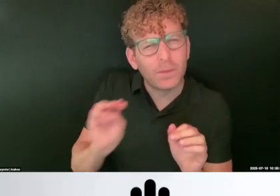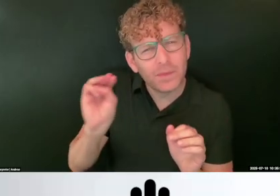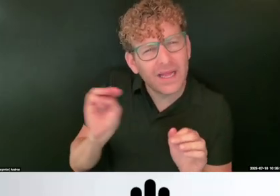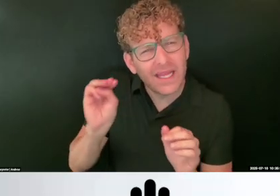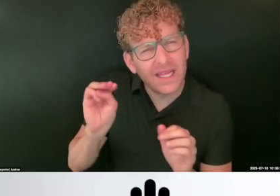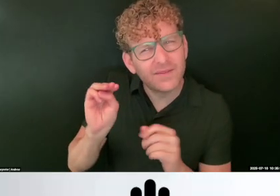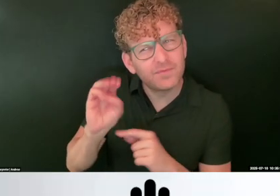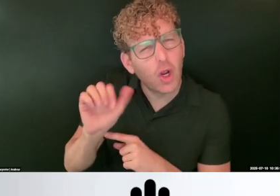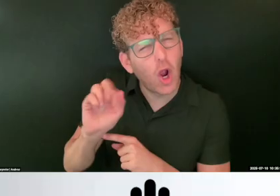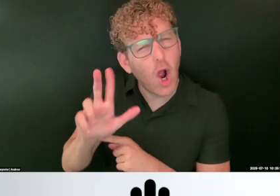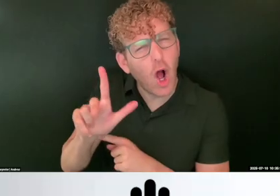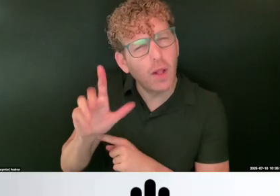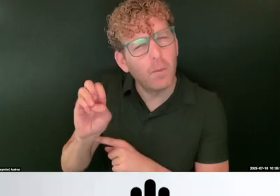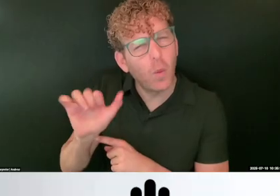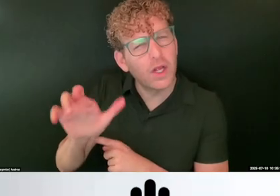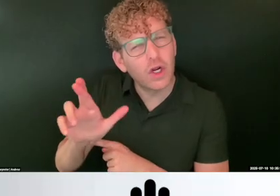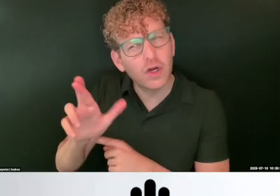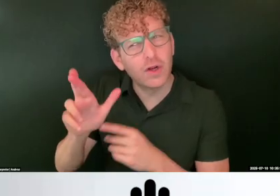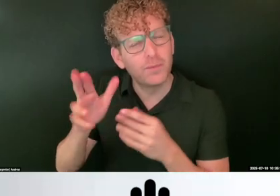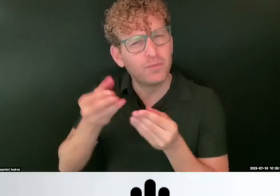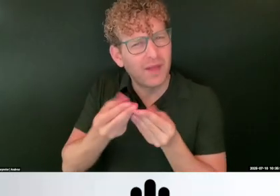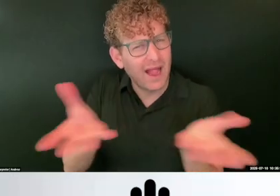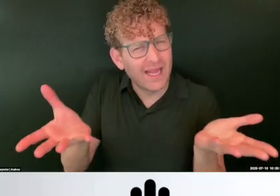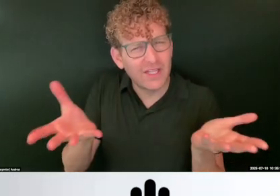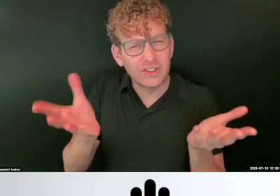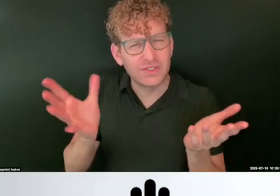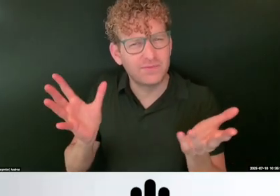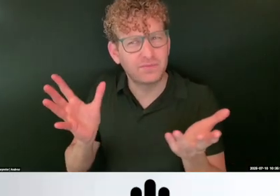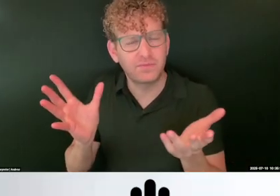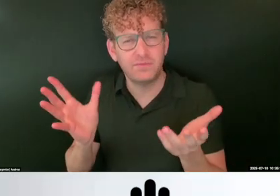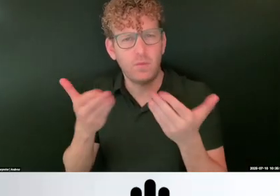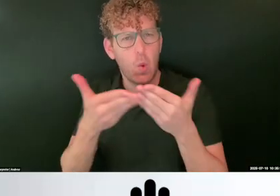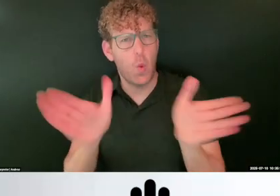allocation being open to